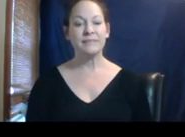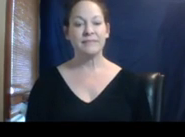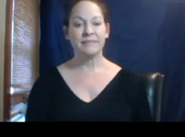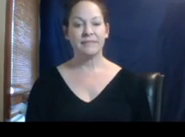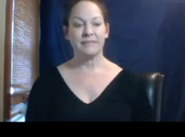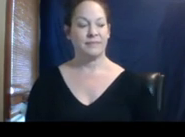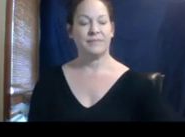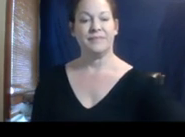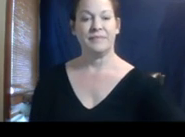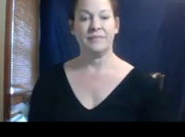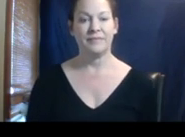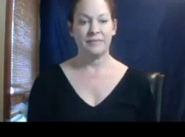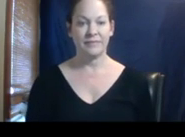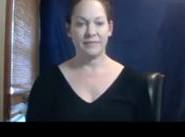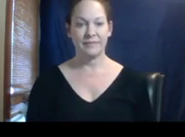theorem.